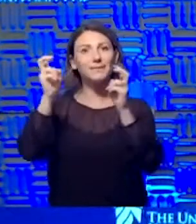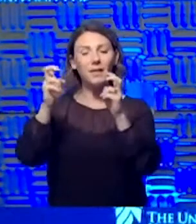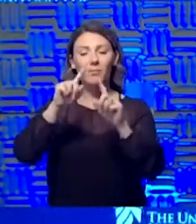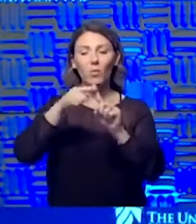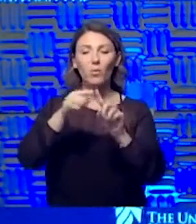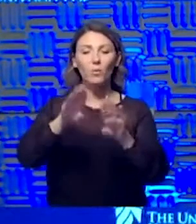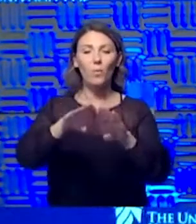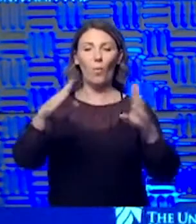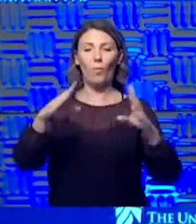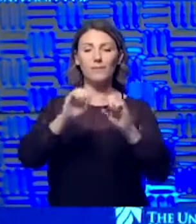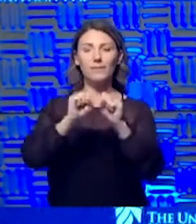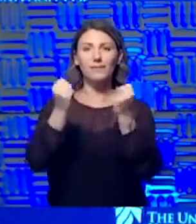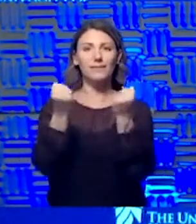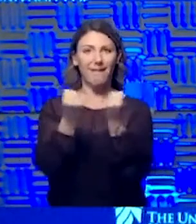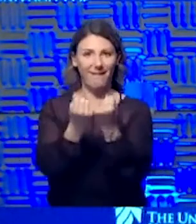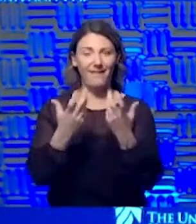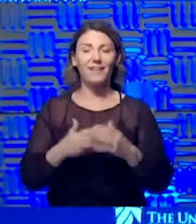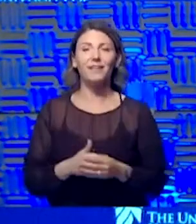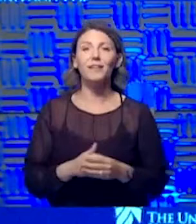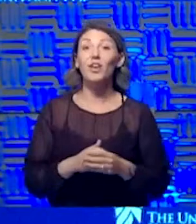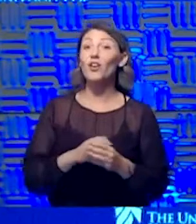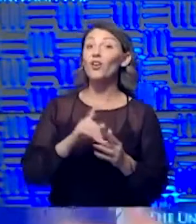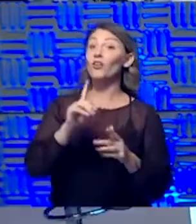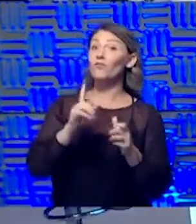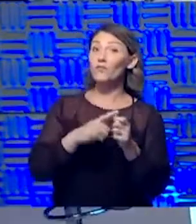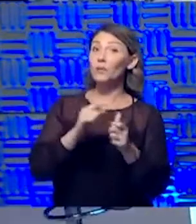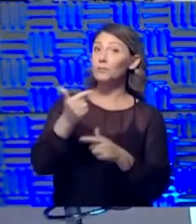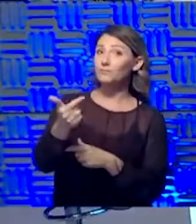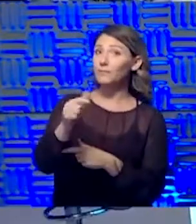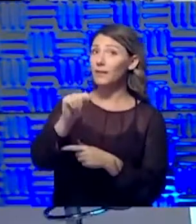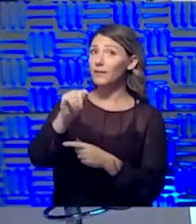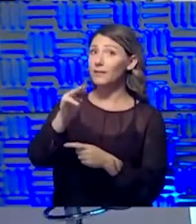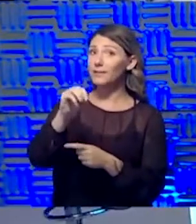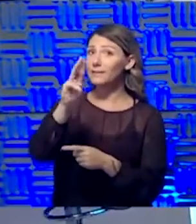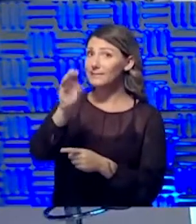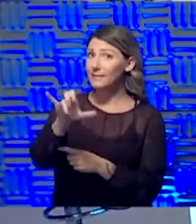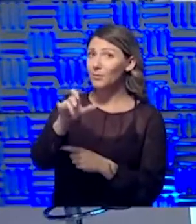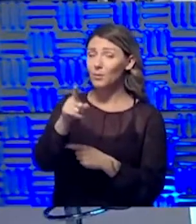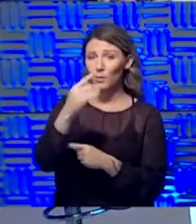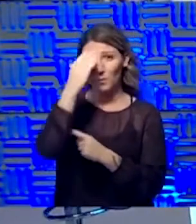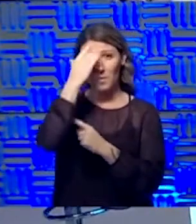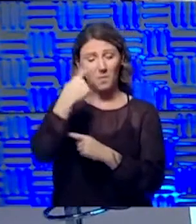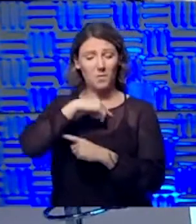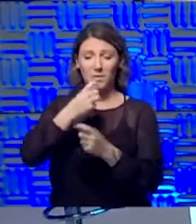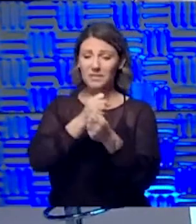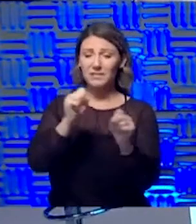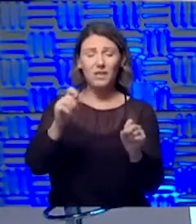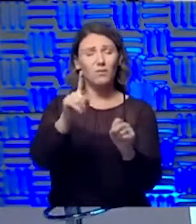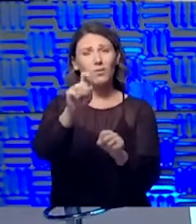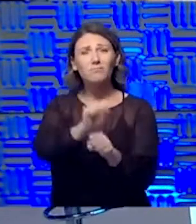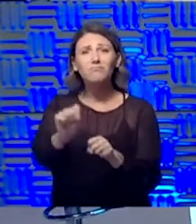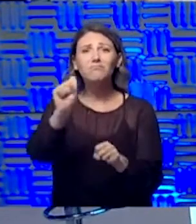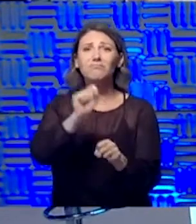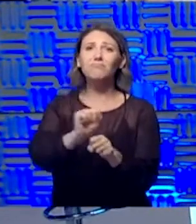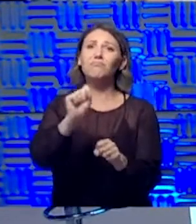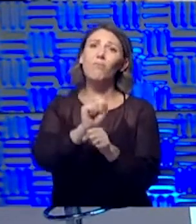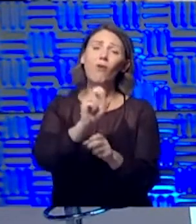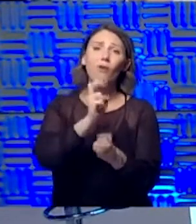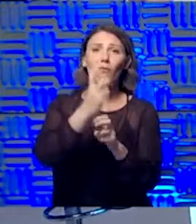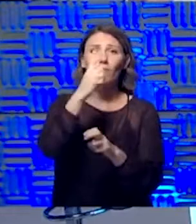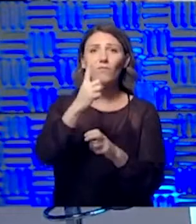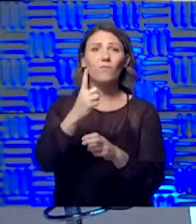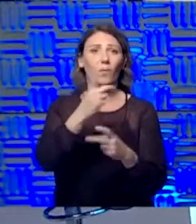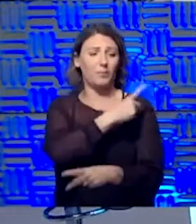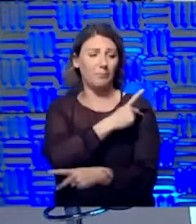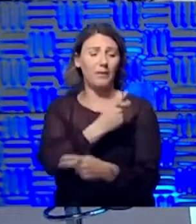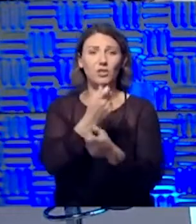up our society. Let me first turn to Tammy. Tammy, you know that we're safe. You work so hard at patient safety every day. Well, you know,